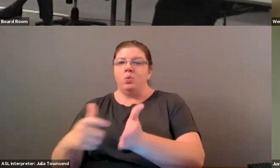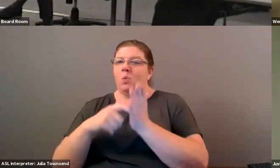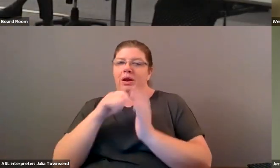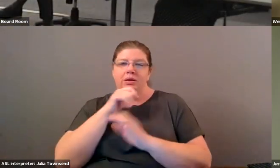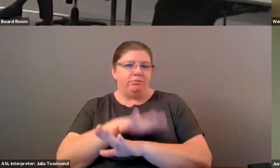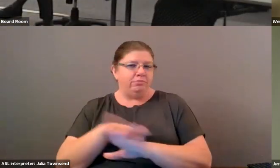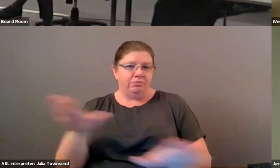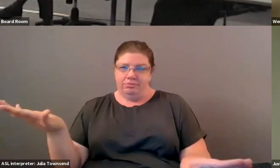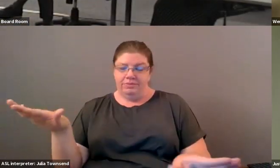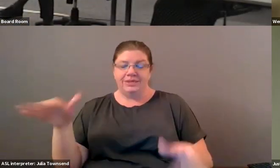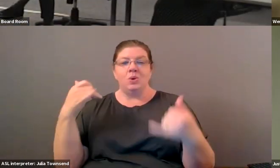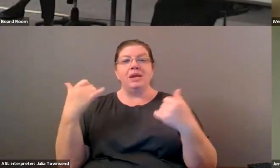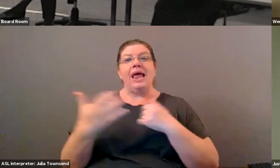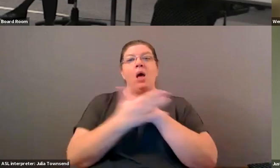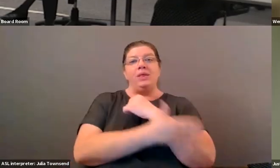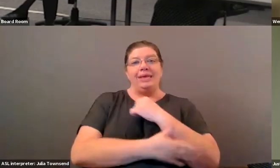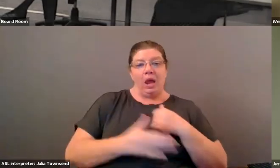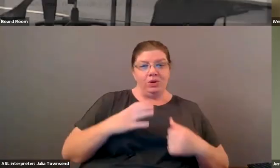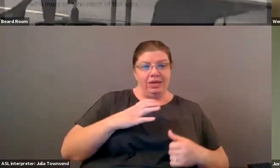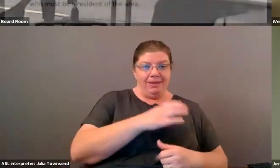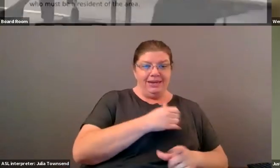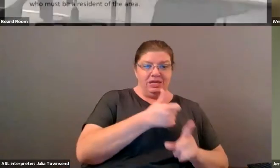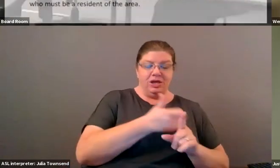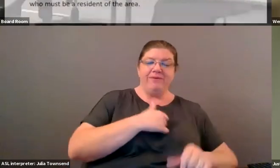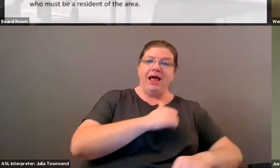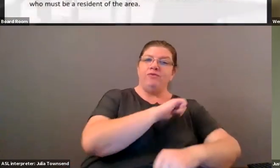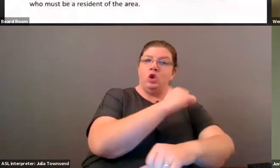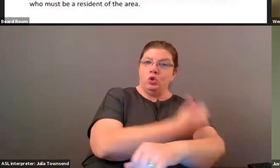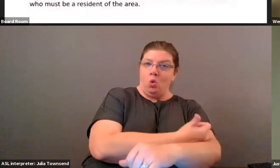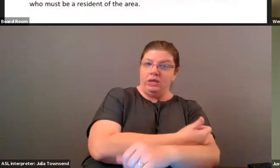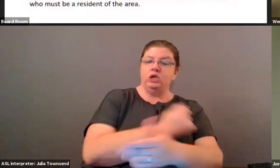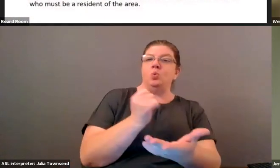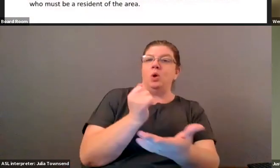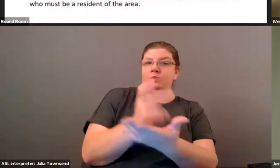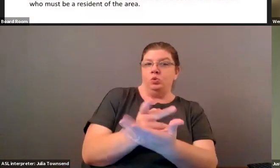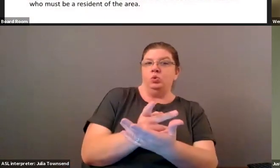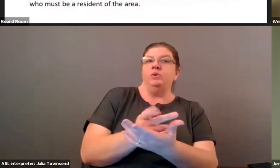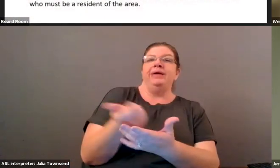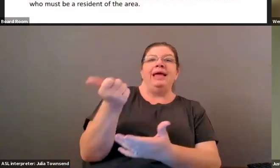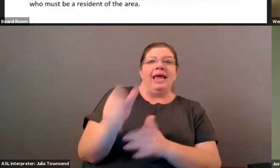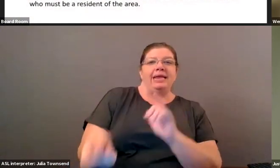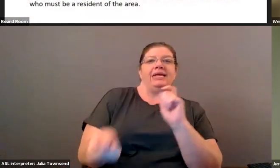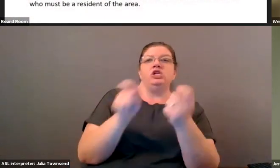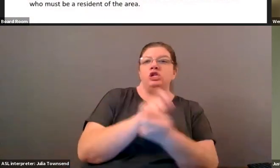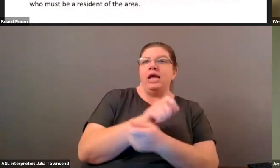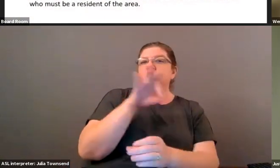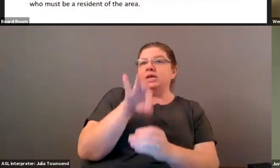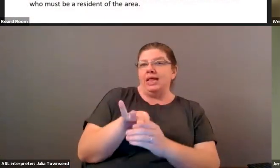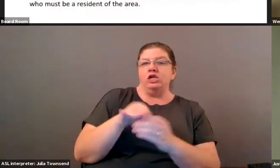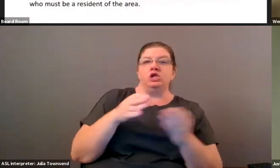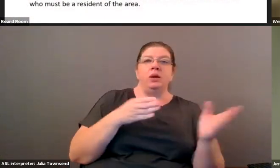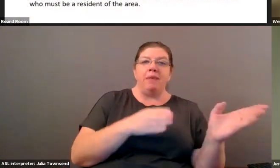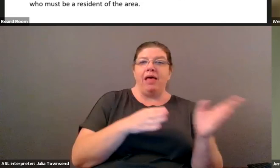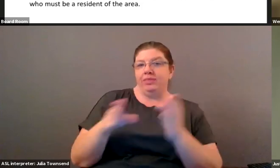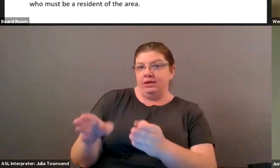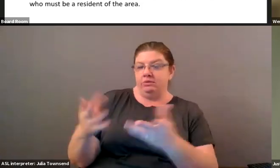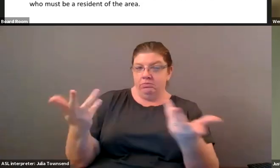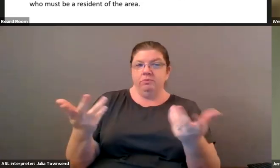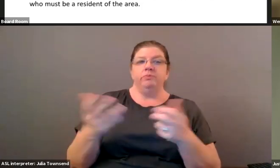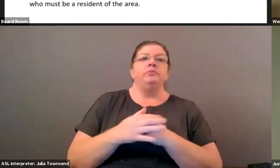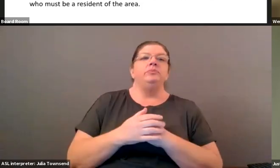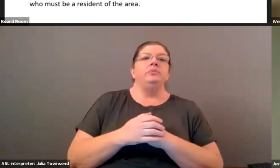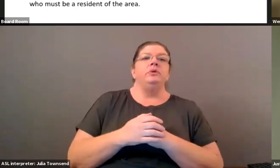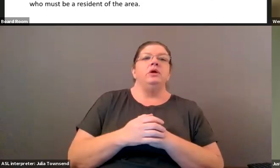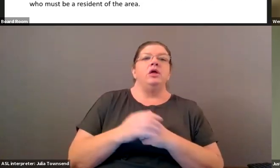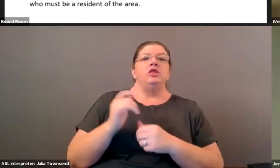So now the county committee will have the authority to approve any change in election method and